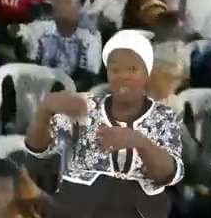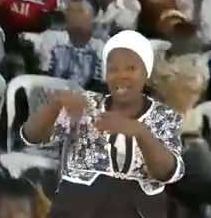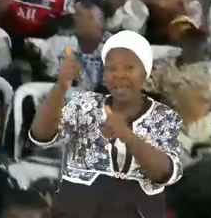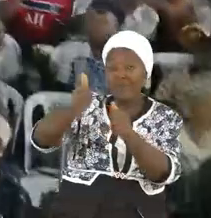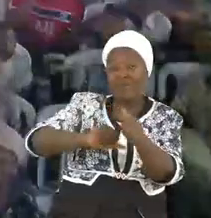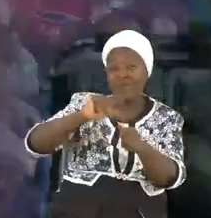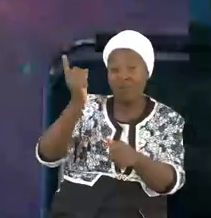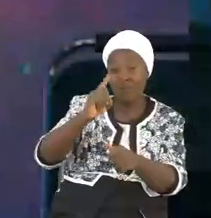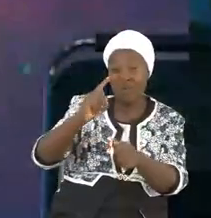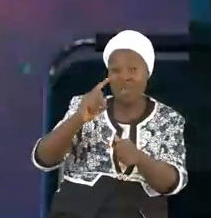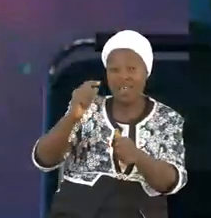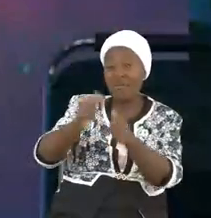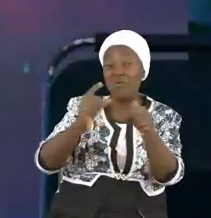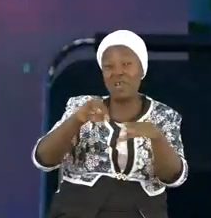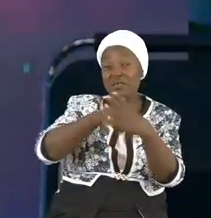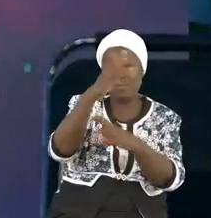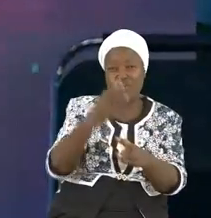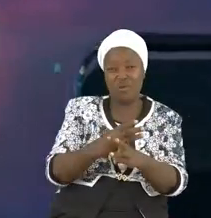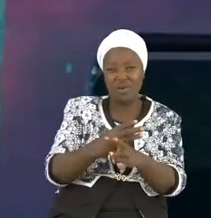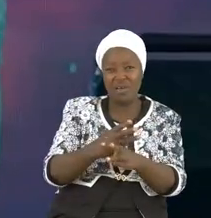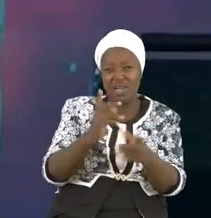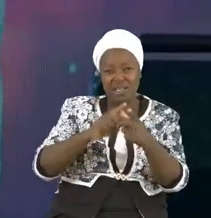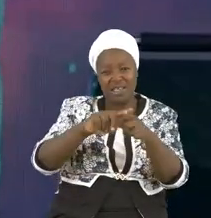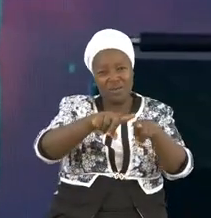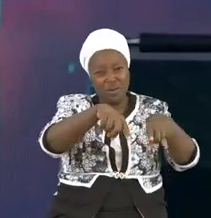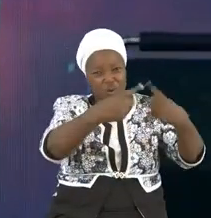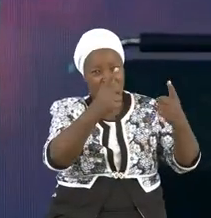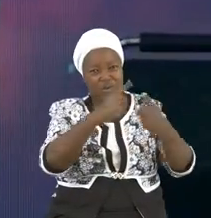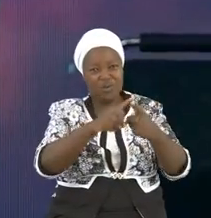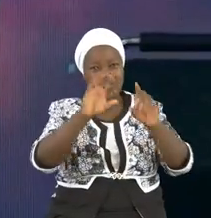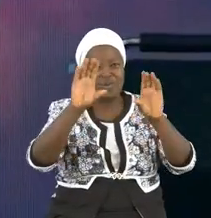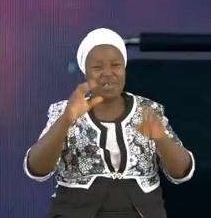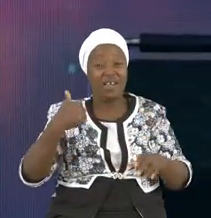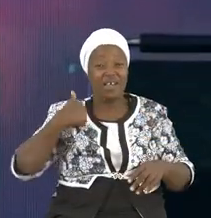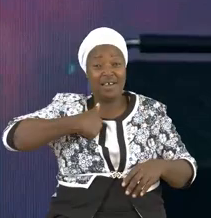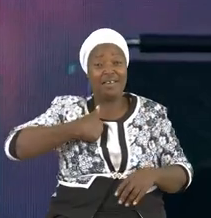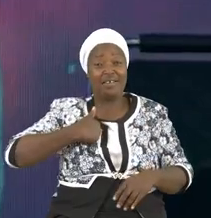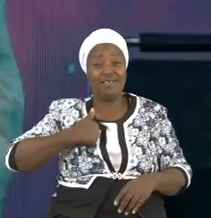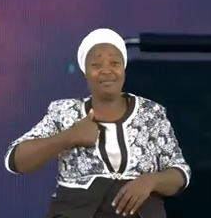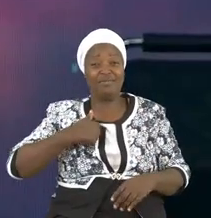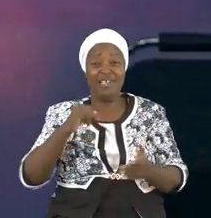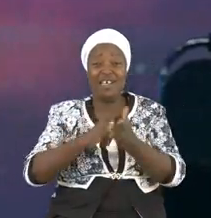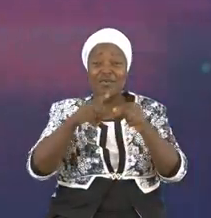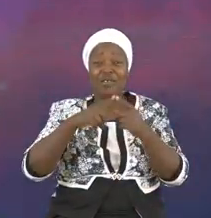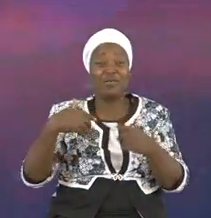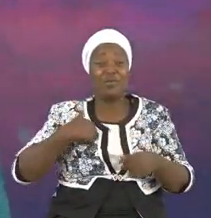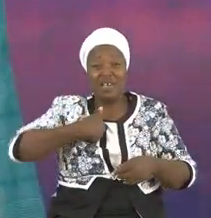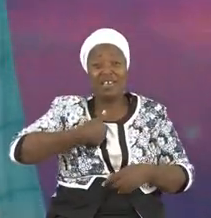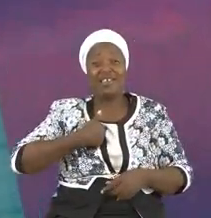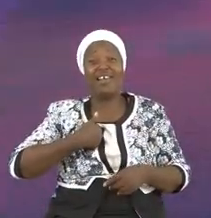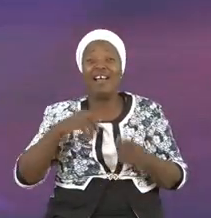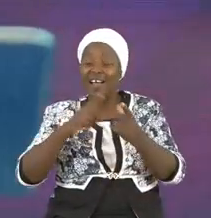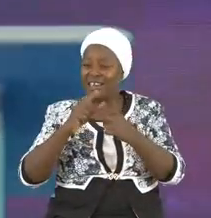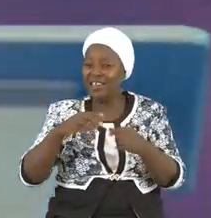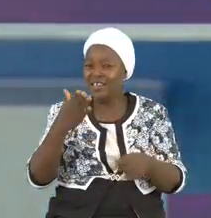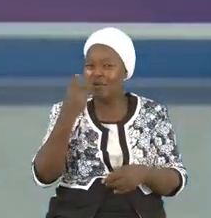over the world, and it went to Canada. And there was somebody that his